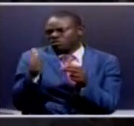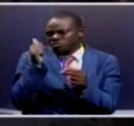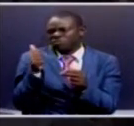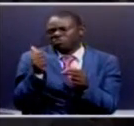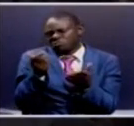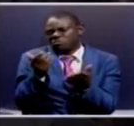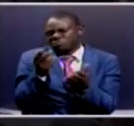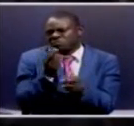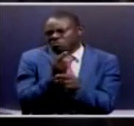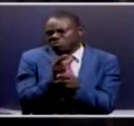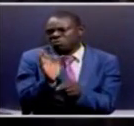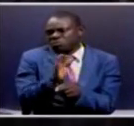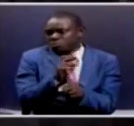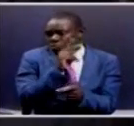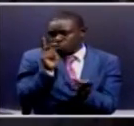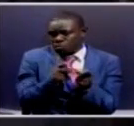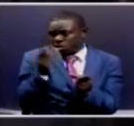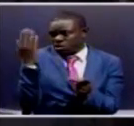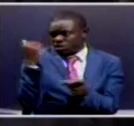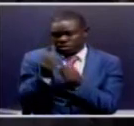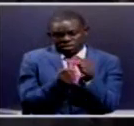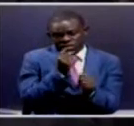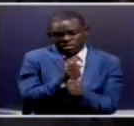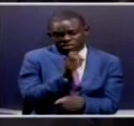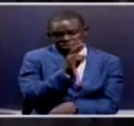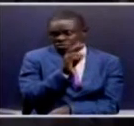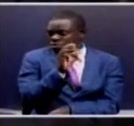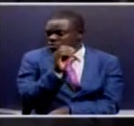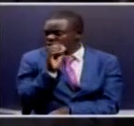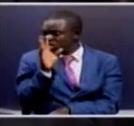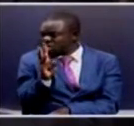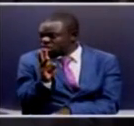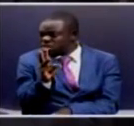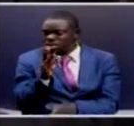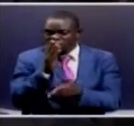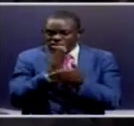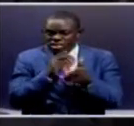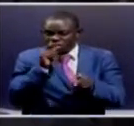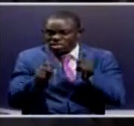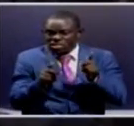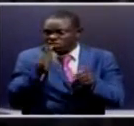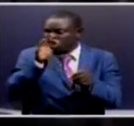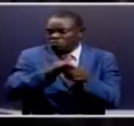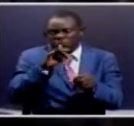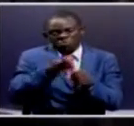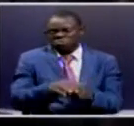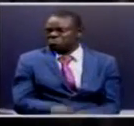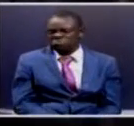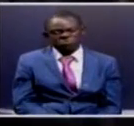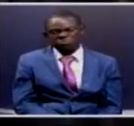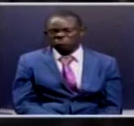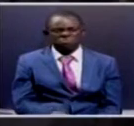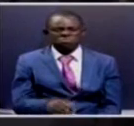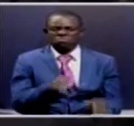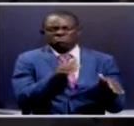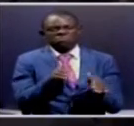2006. Just like people decide not to go and vote. So people have a right to withdraw. But we